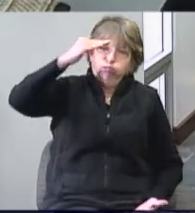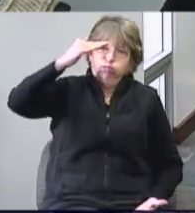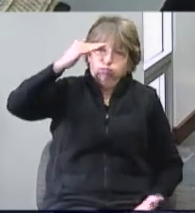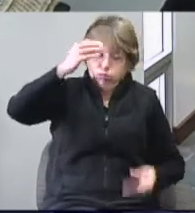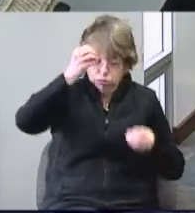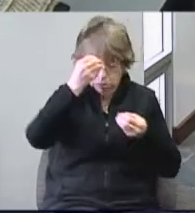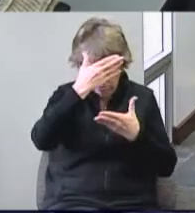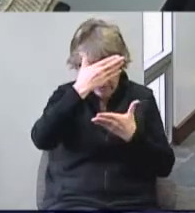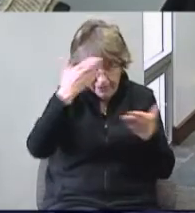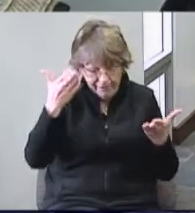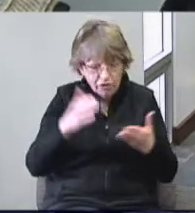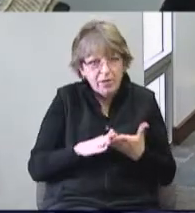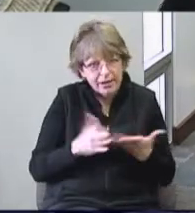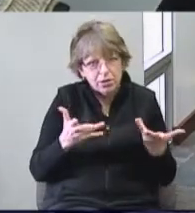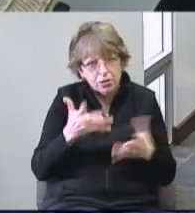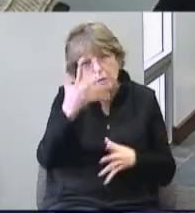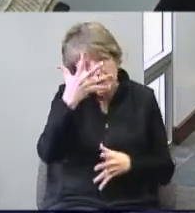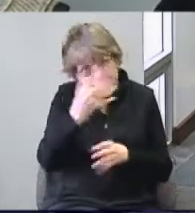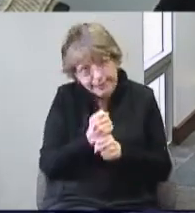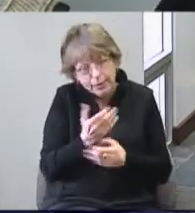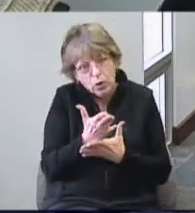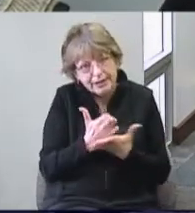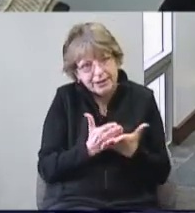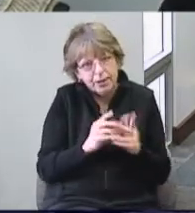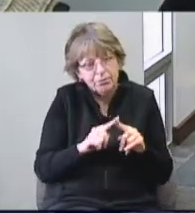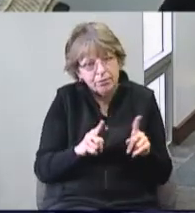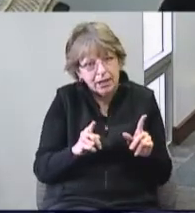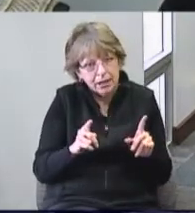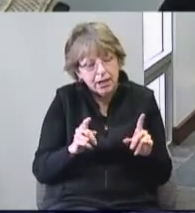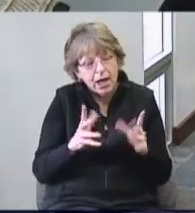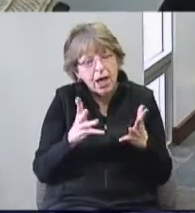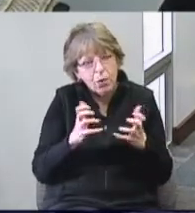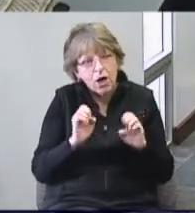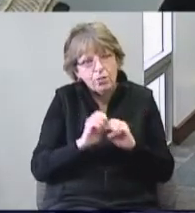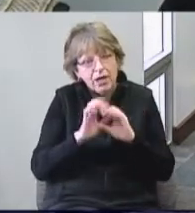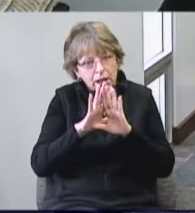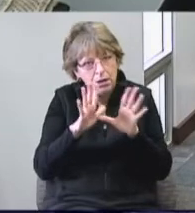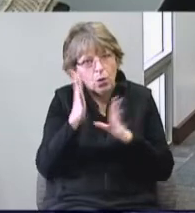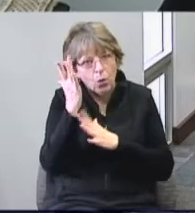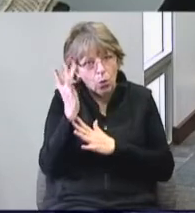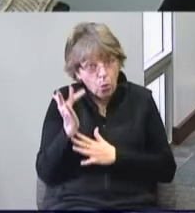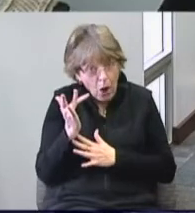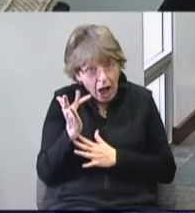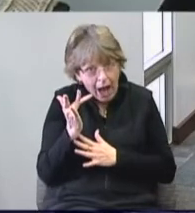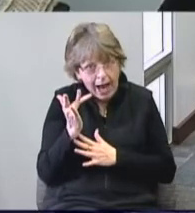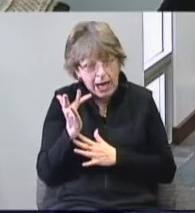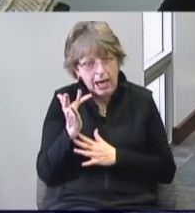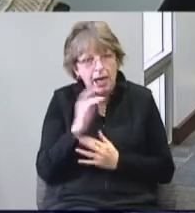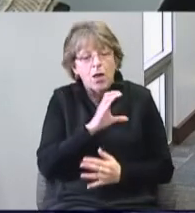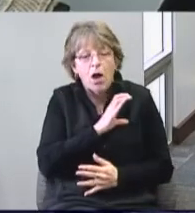briefly summarize some of it. But let's be clear on why Charles Malvo was terminated.